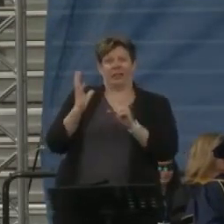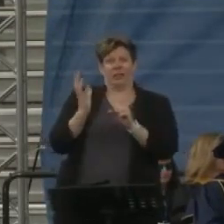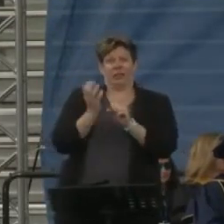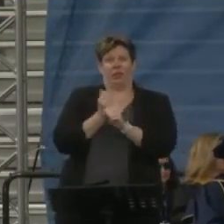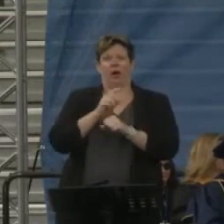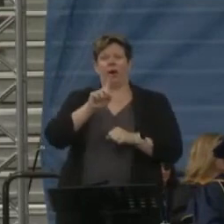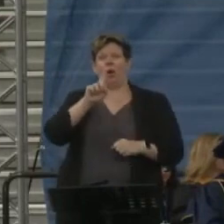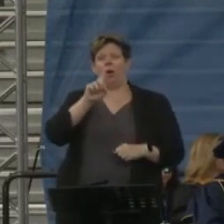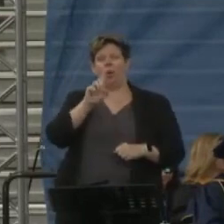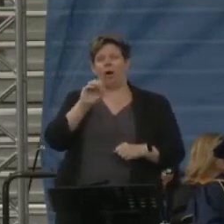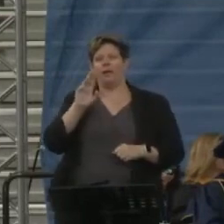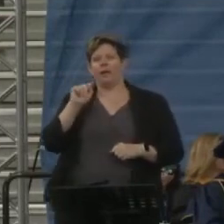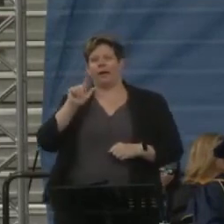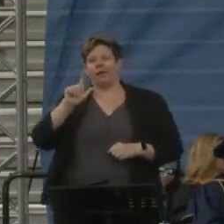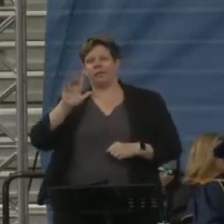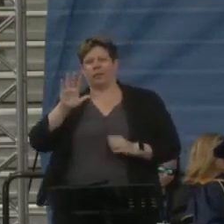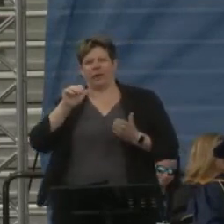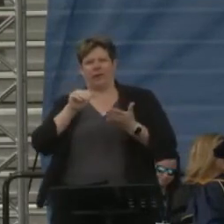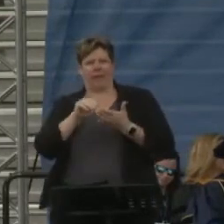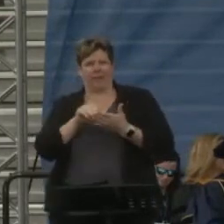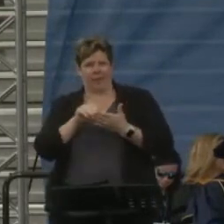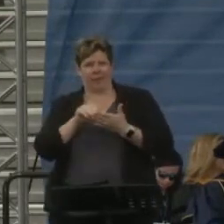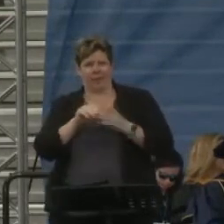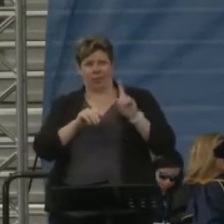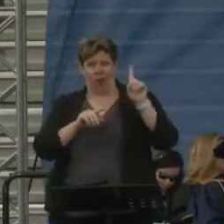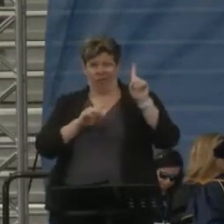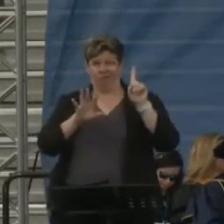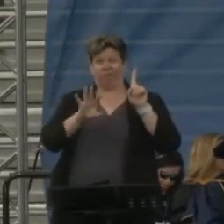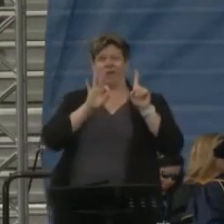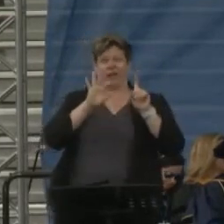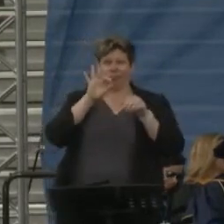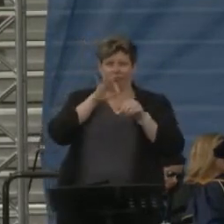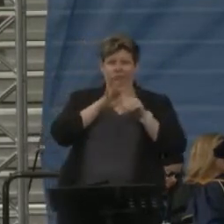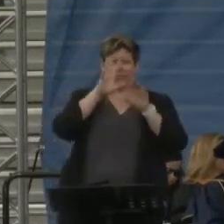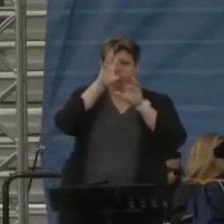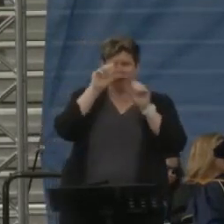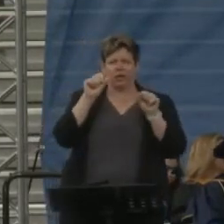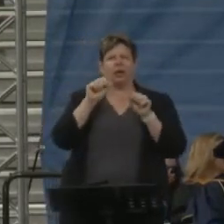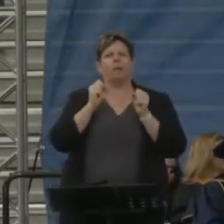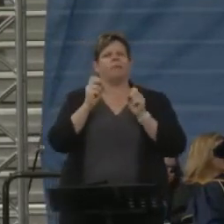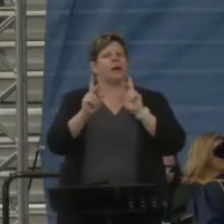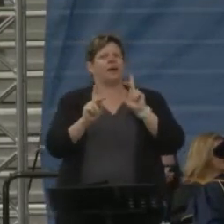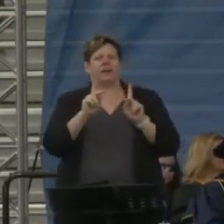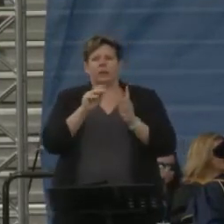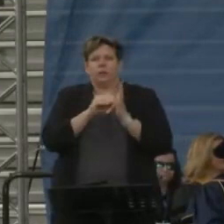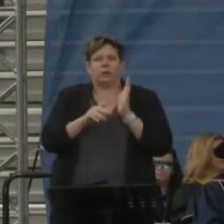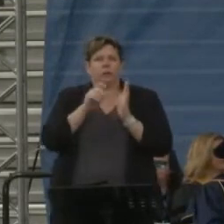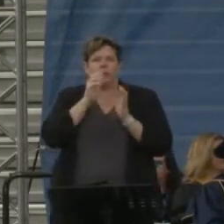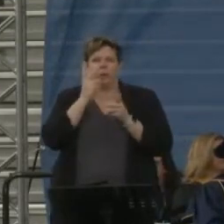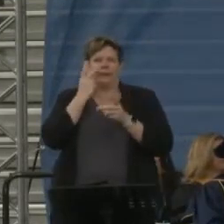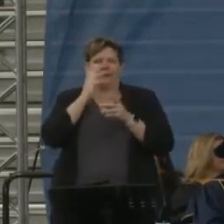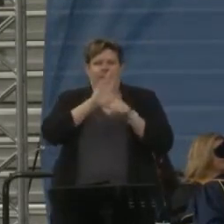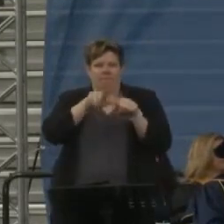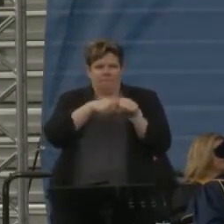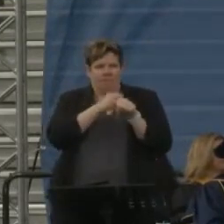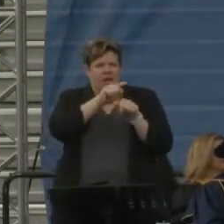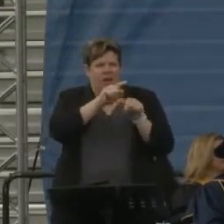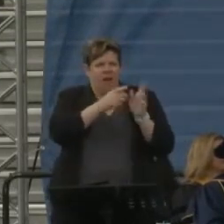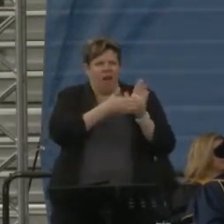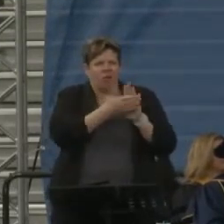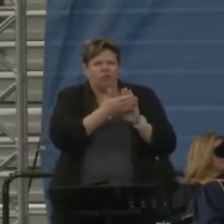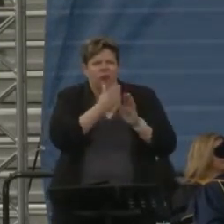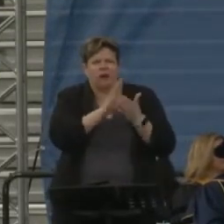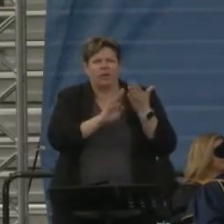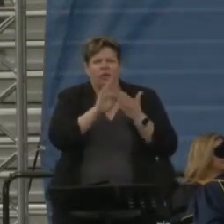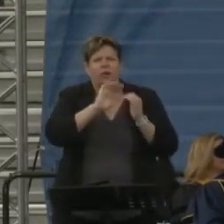1 in 25,000. Not many have the opportunity to see the inner workings of a university as a student, and from the bottom of my